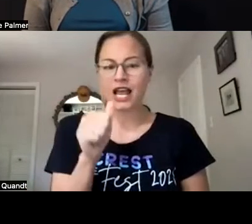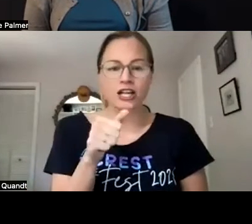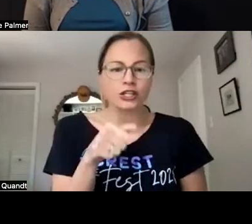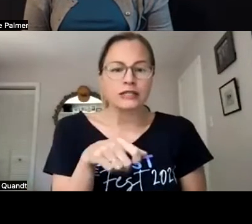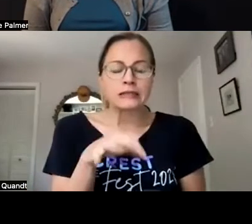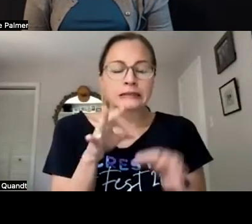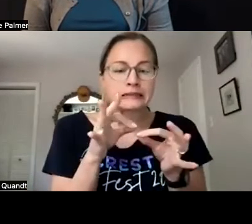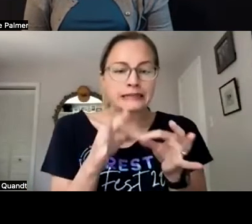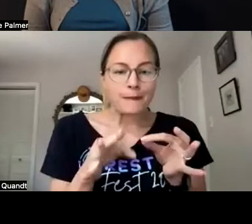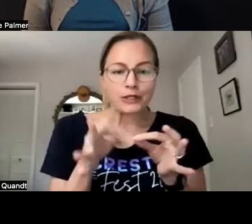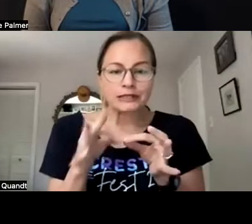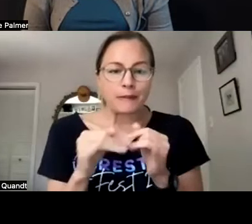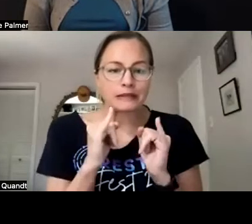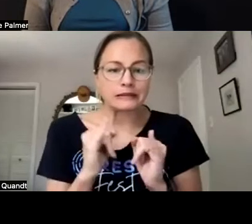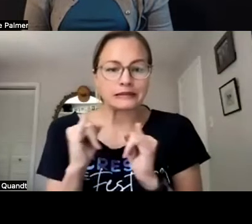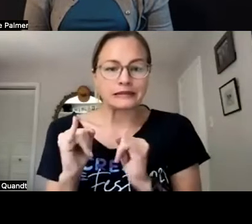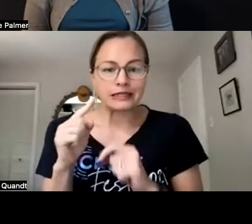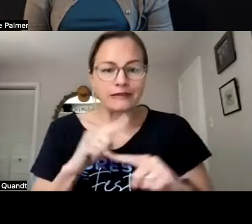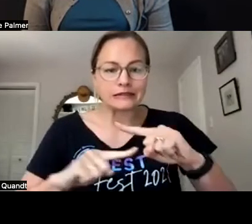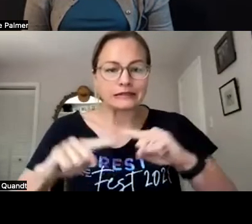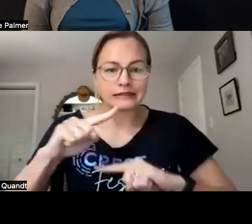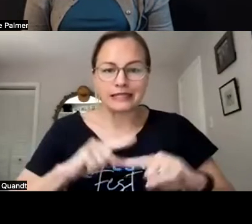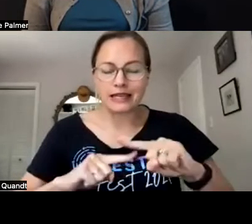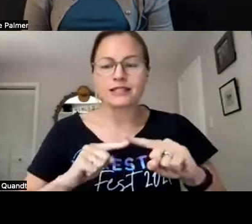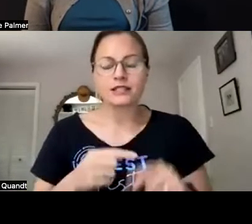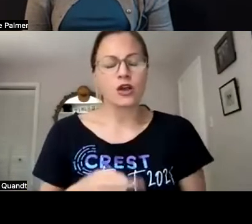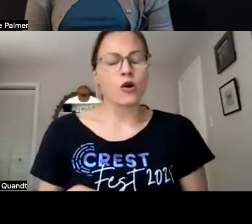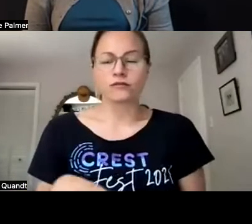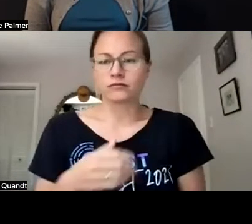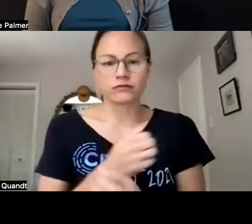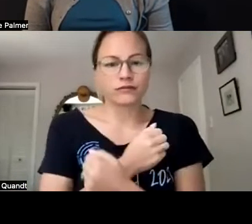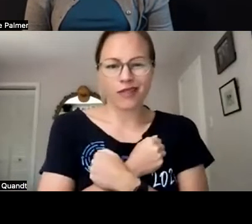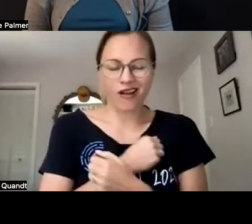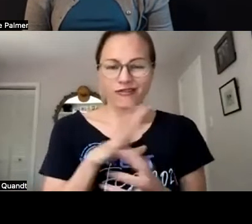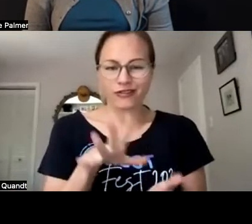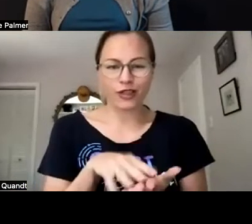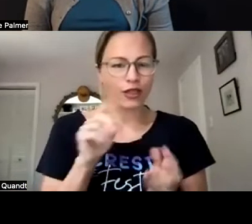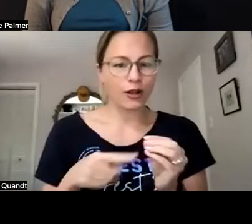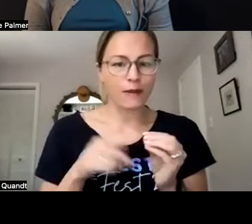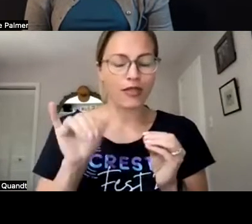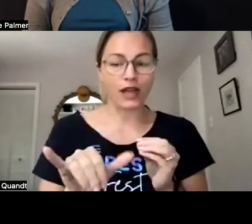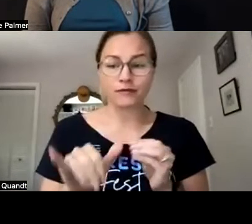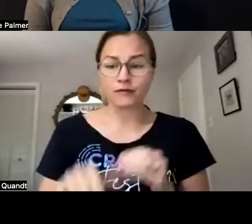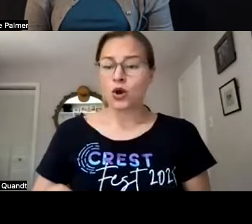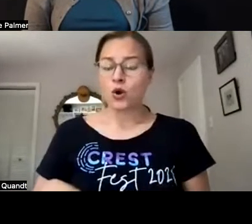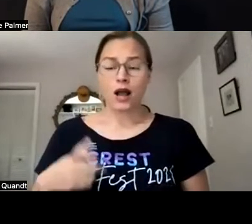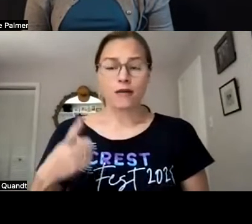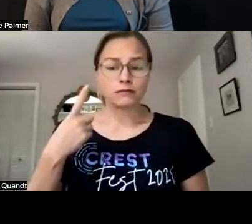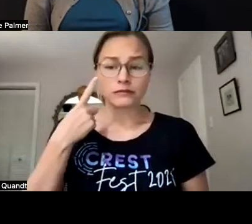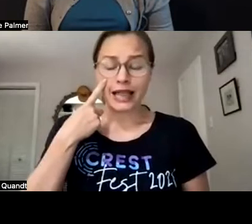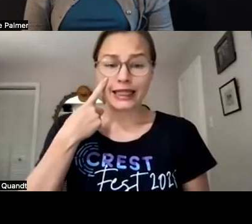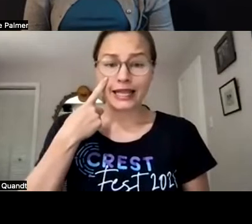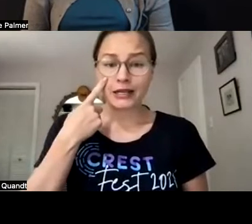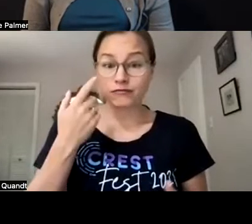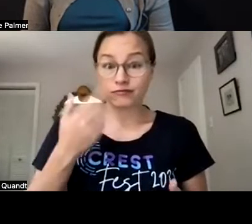Something that's going to be rich data, not, like you said, simplistic or contrived data of individual signs. So I really love